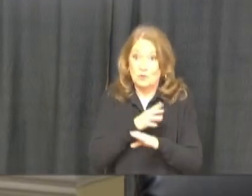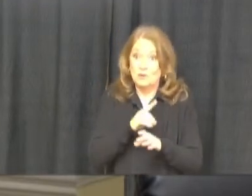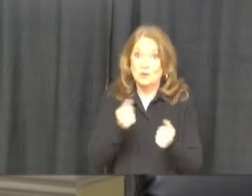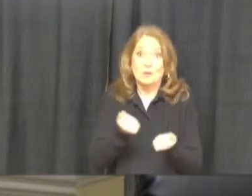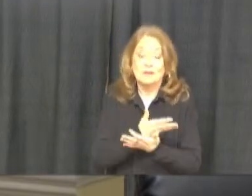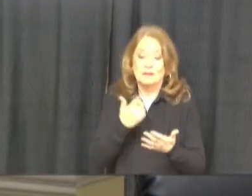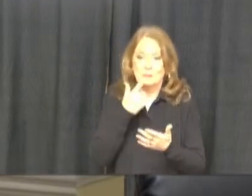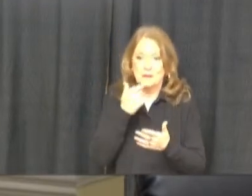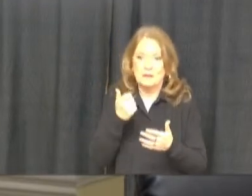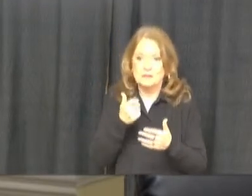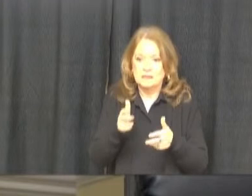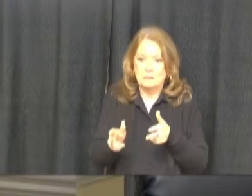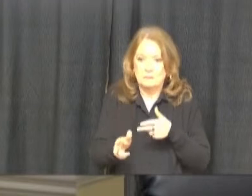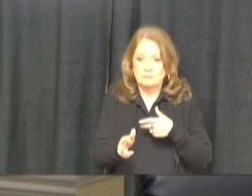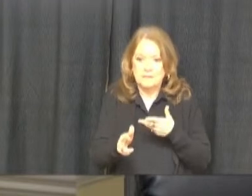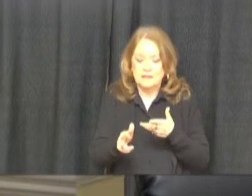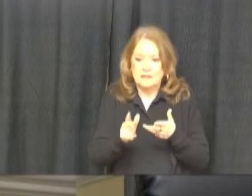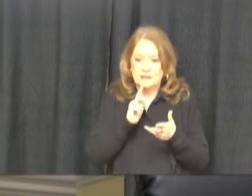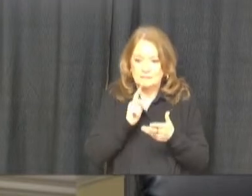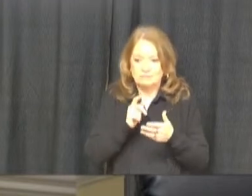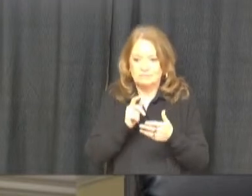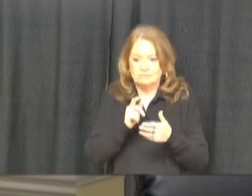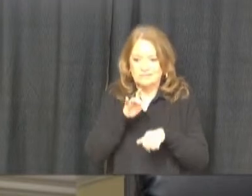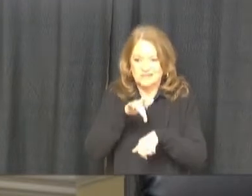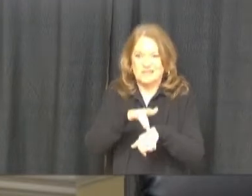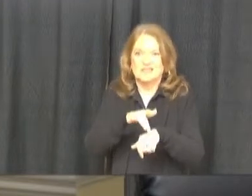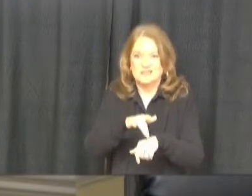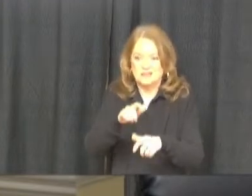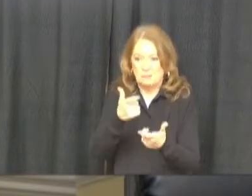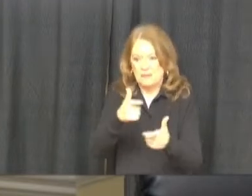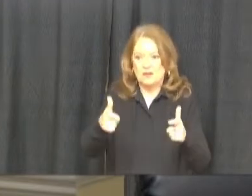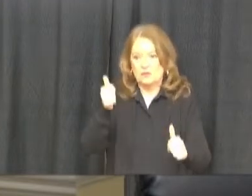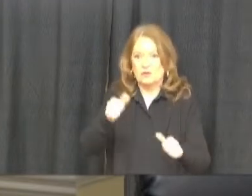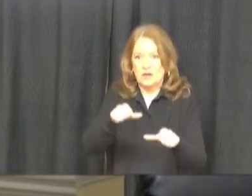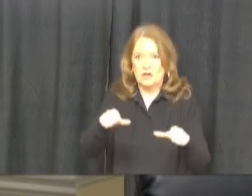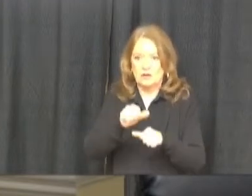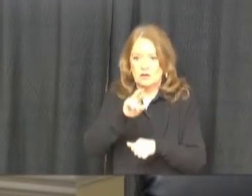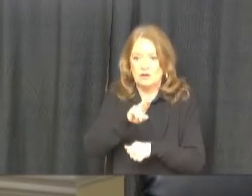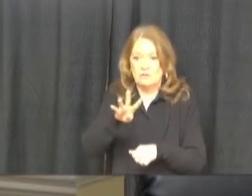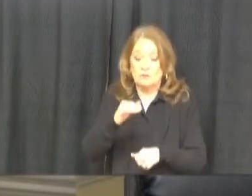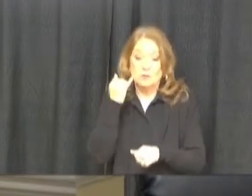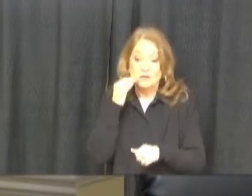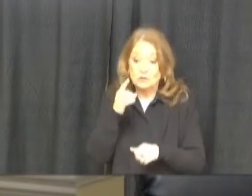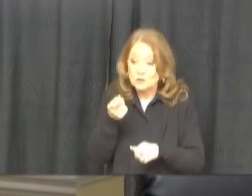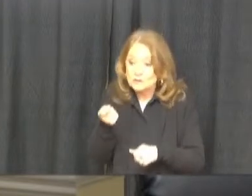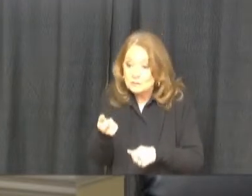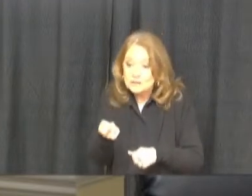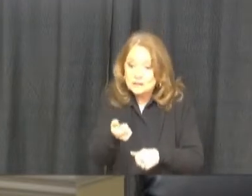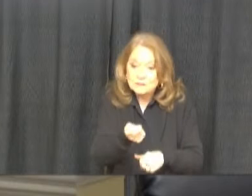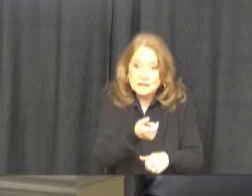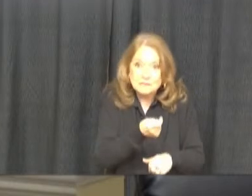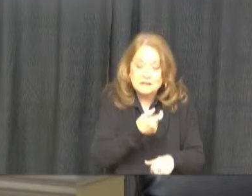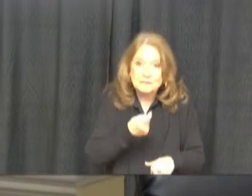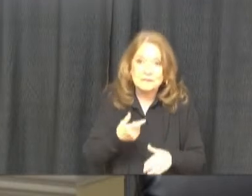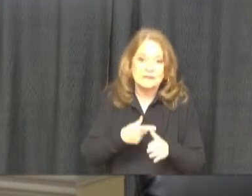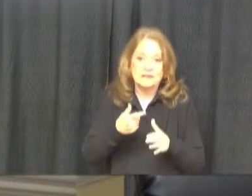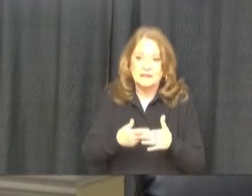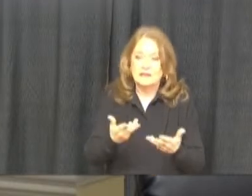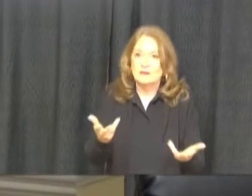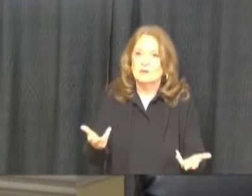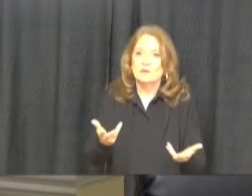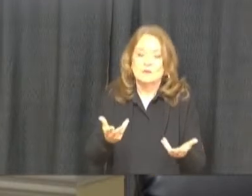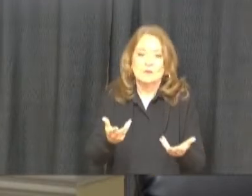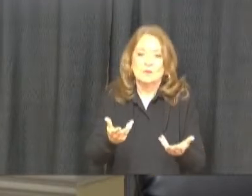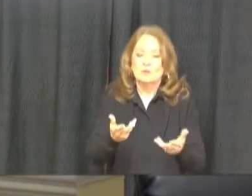large segment of R4. And if we piecemeal it, then we lose the property or the space to be able to